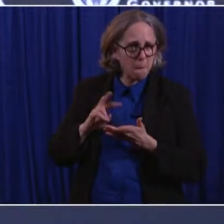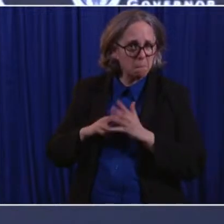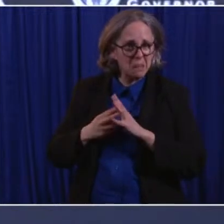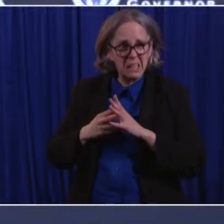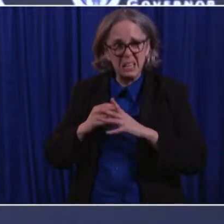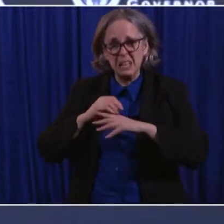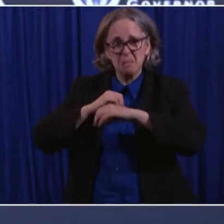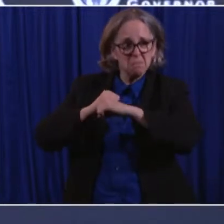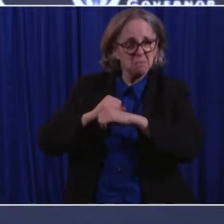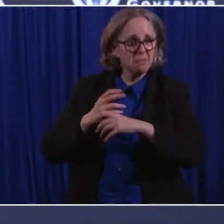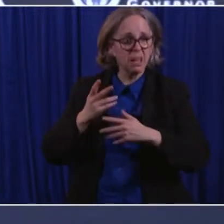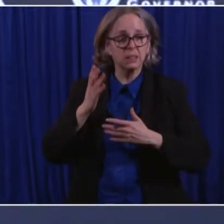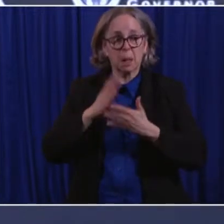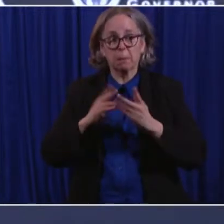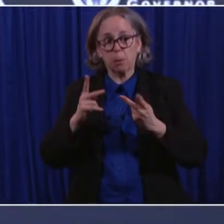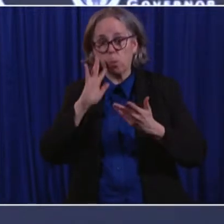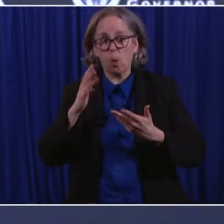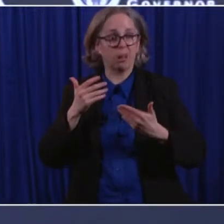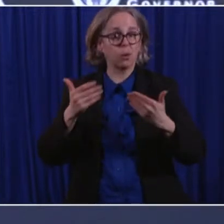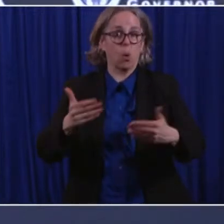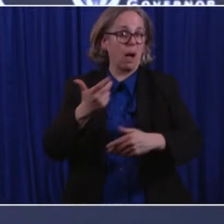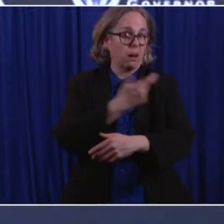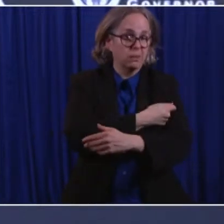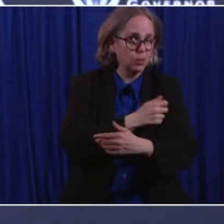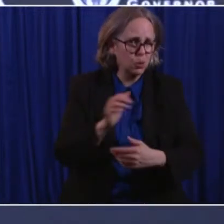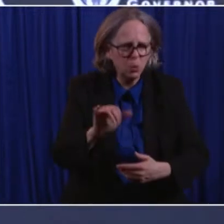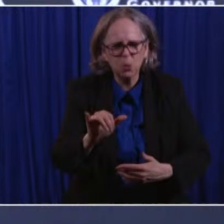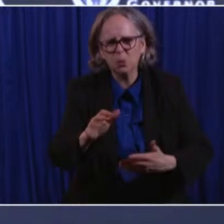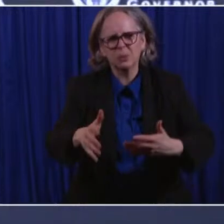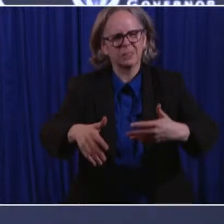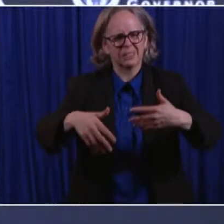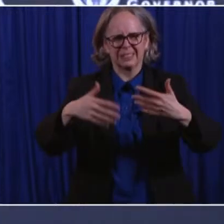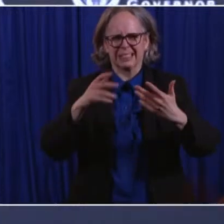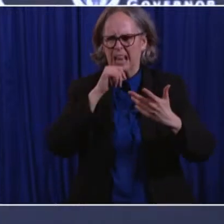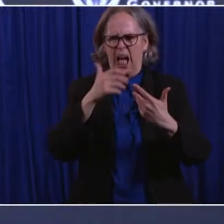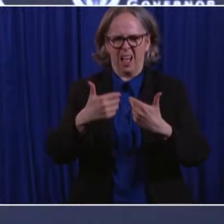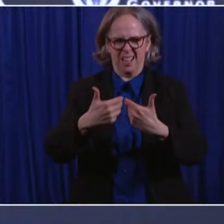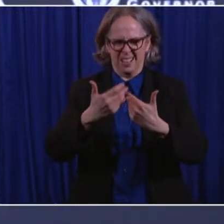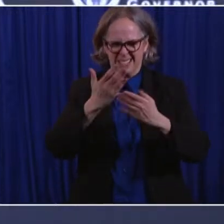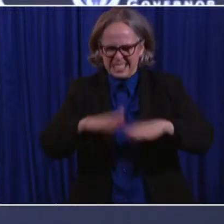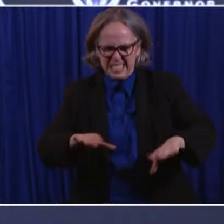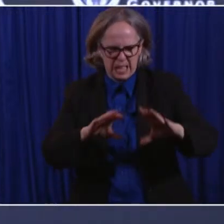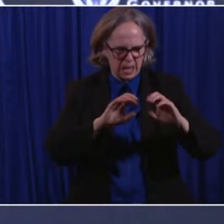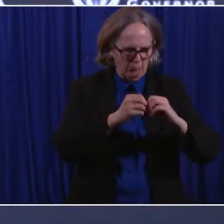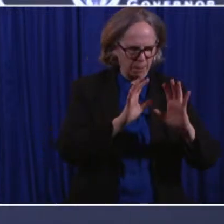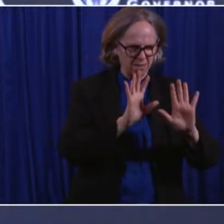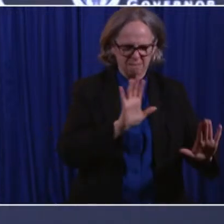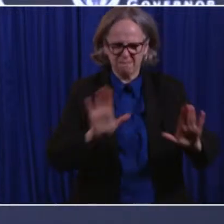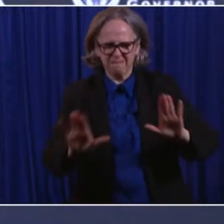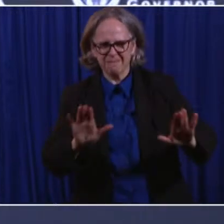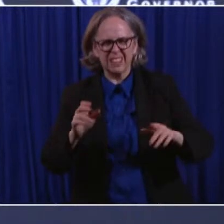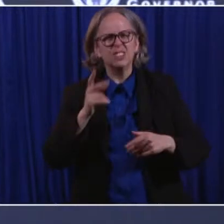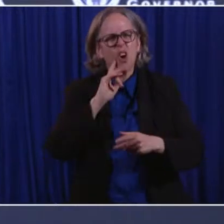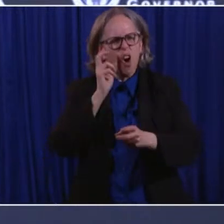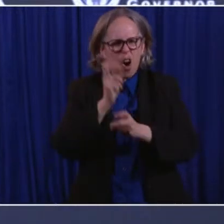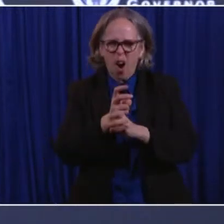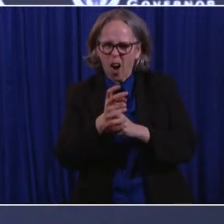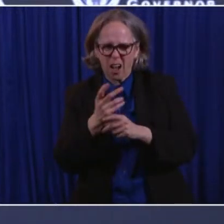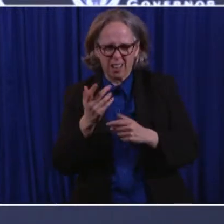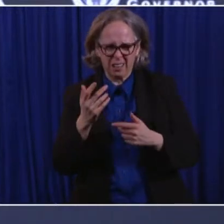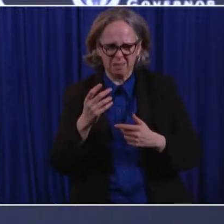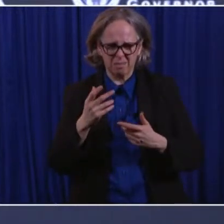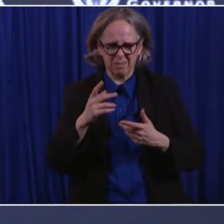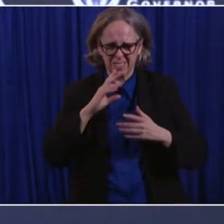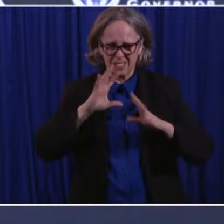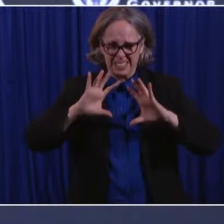getting the shots. So you can't add the two numbers together, but that's why it's so difficult to determine when you get herd immunity. And the only